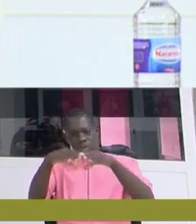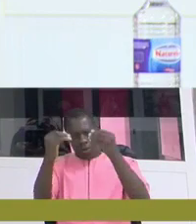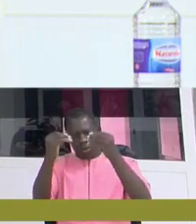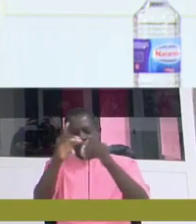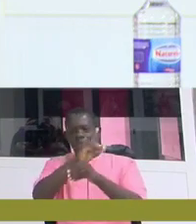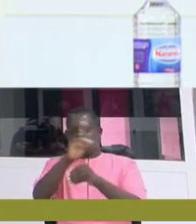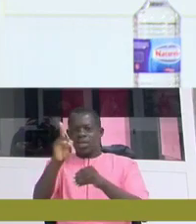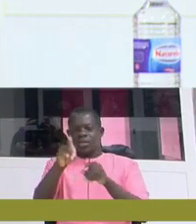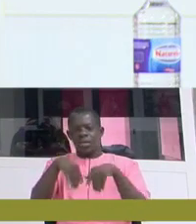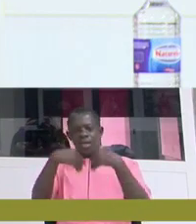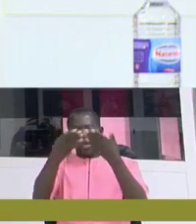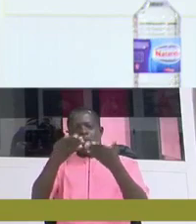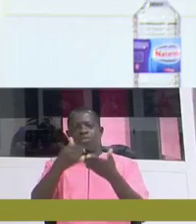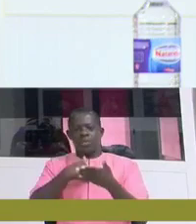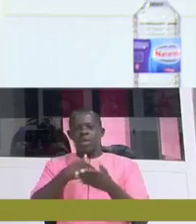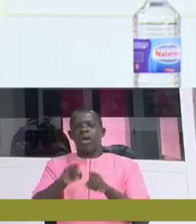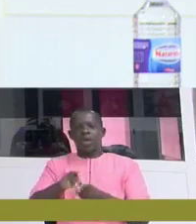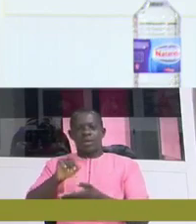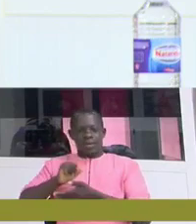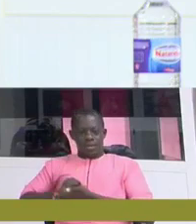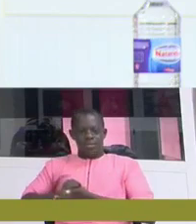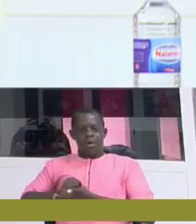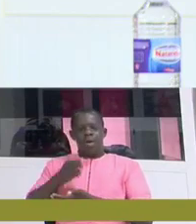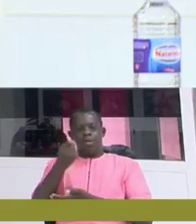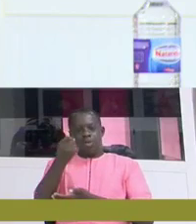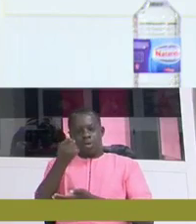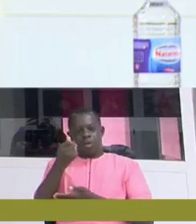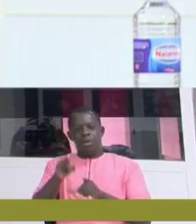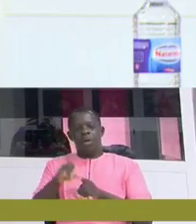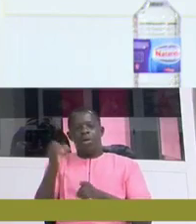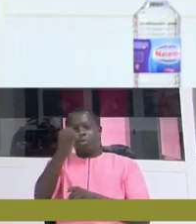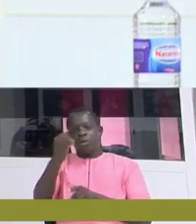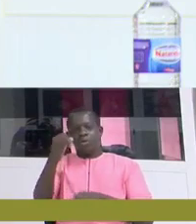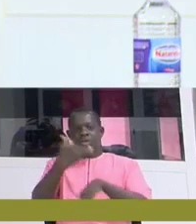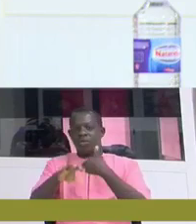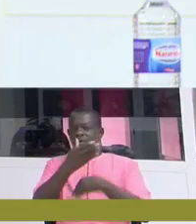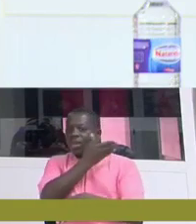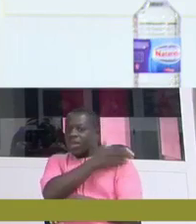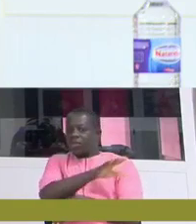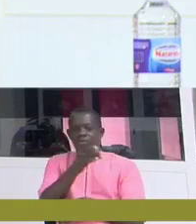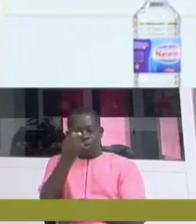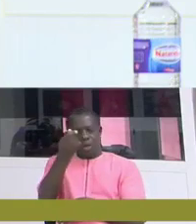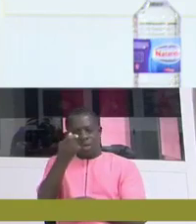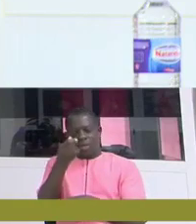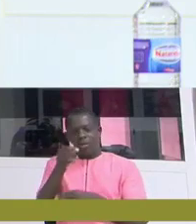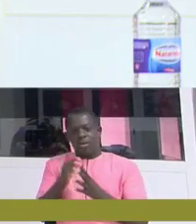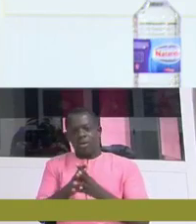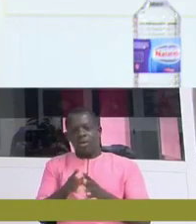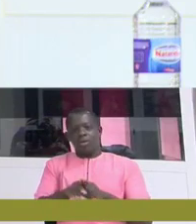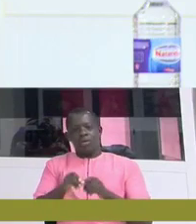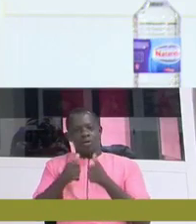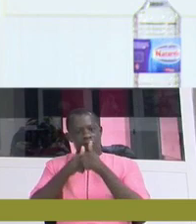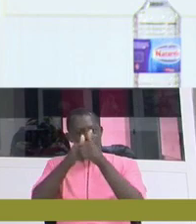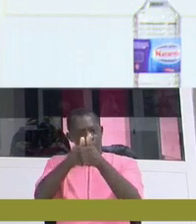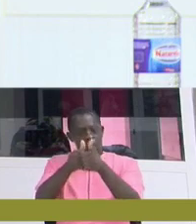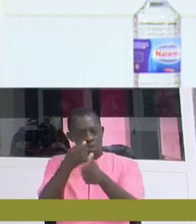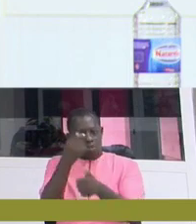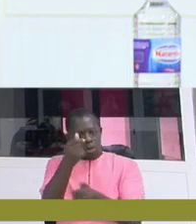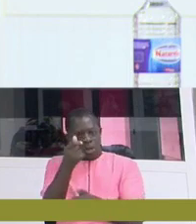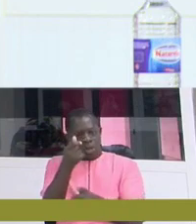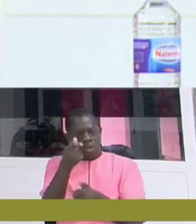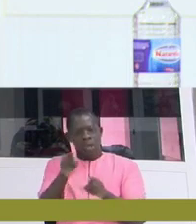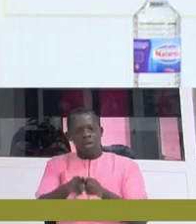him. He gave me that money. I took the money. Because I will not leave the money behind. If you are